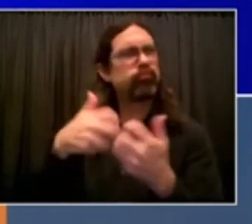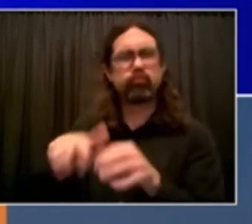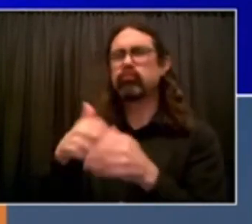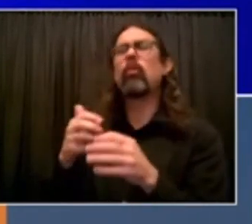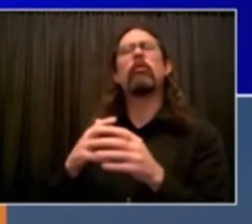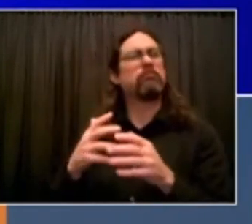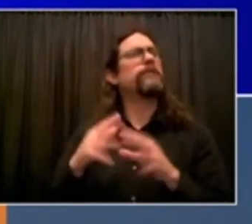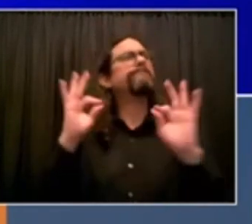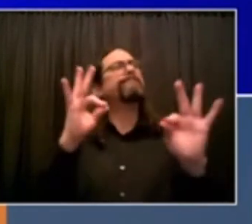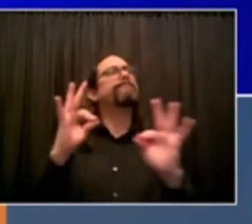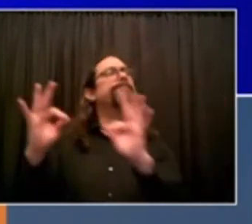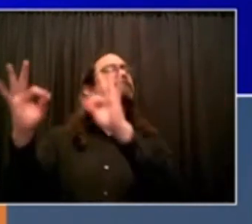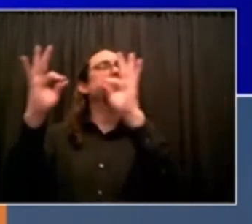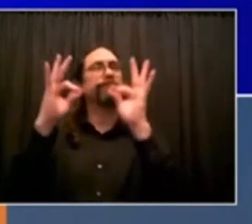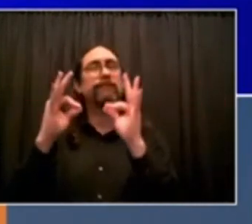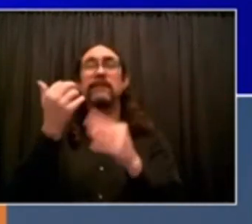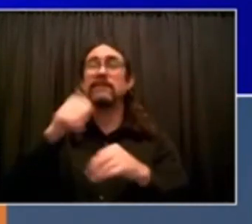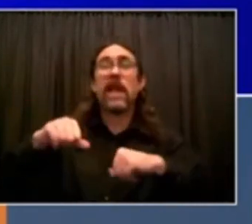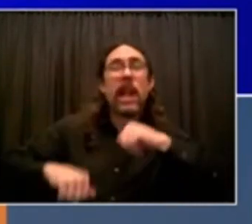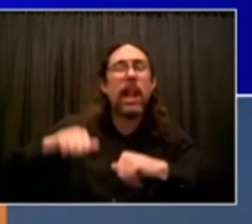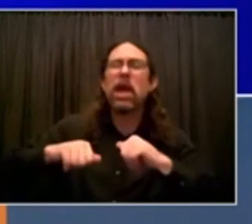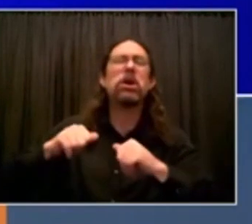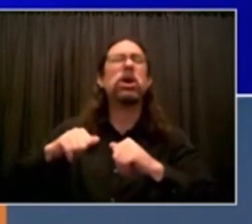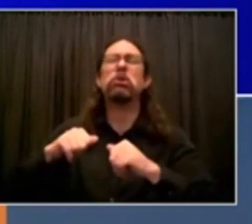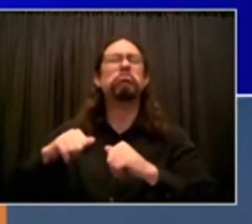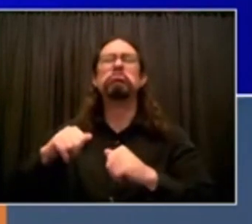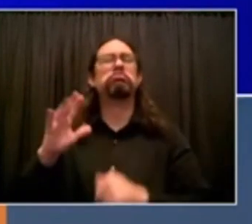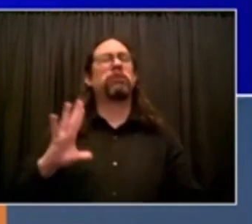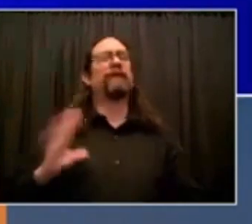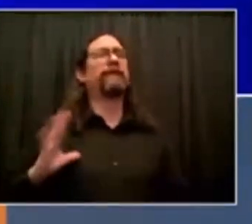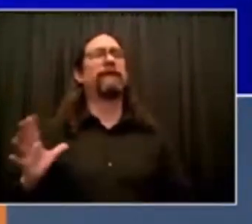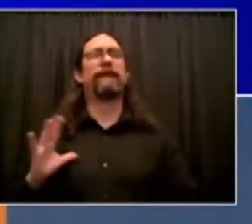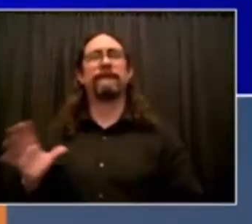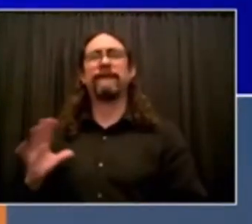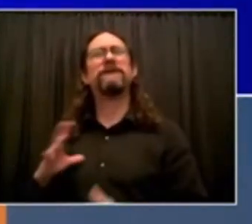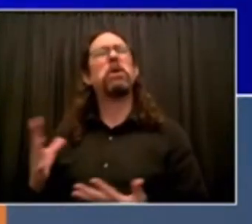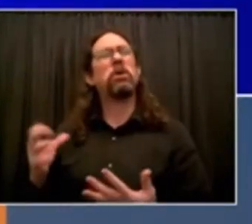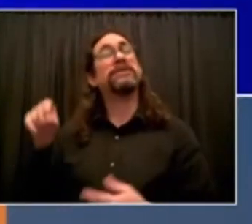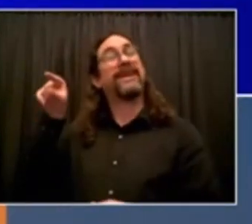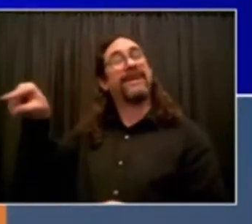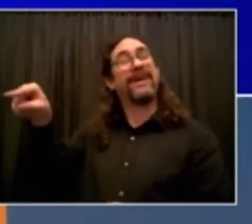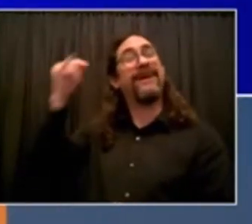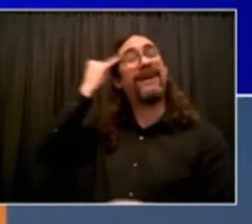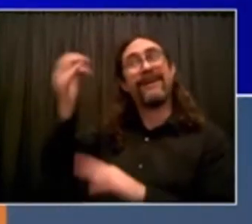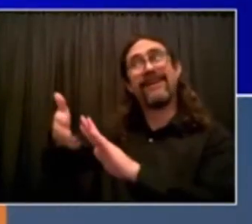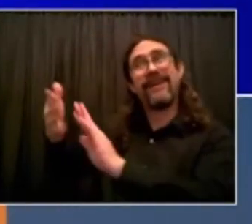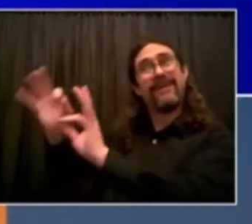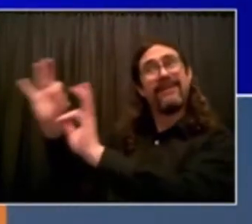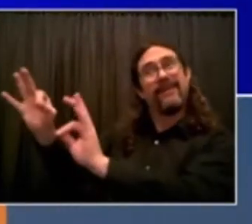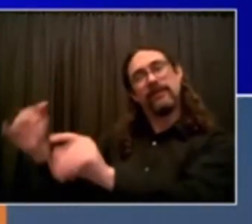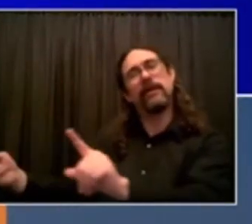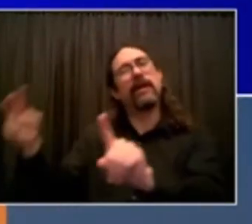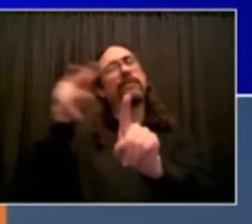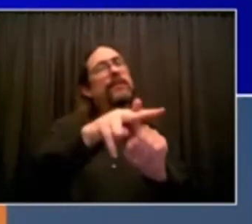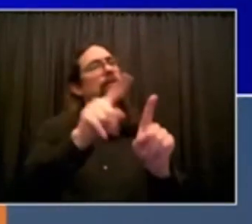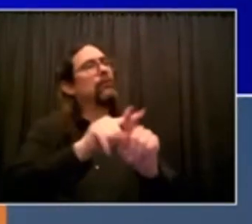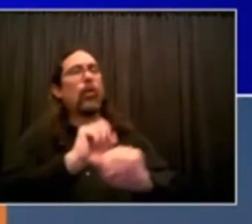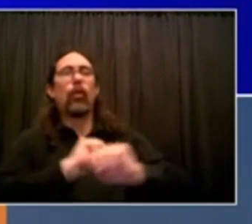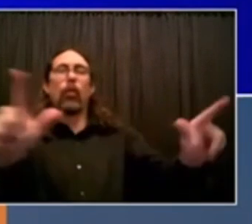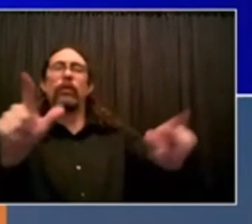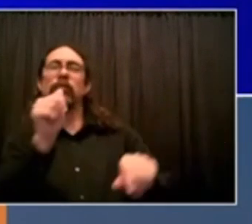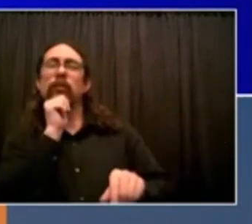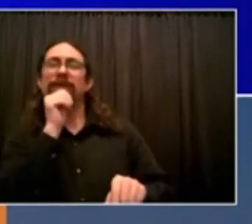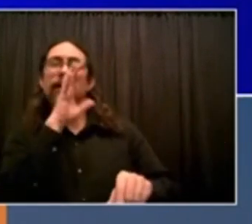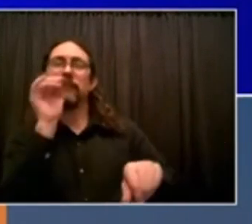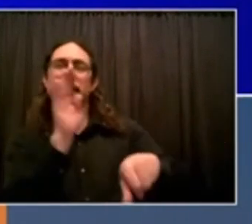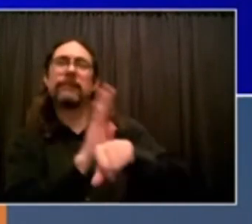effort, as we've done previously, to answer questions, provide the support they need. This is going to make a huge difference to make sure New Yorkers are safe going